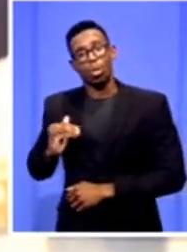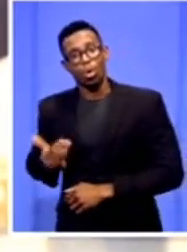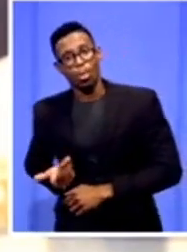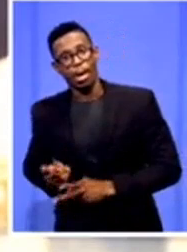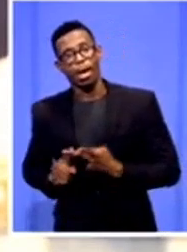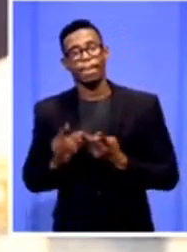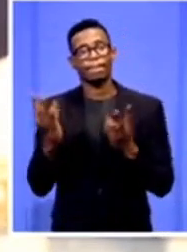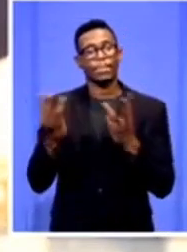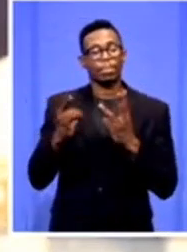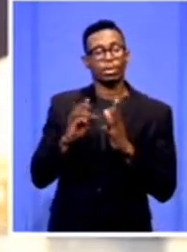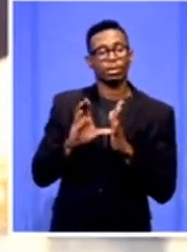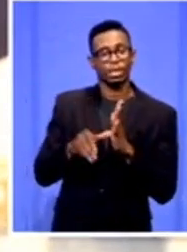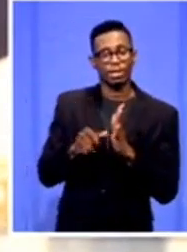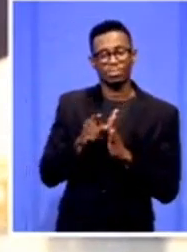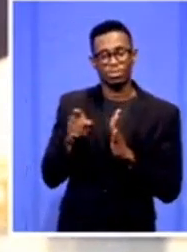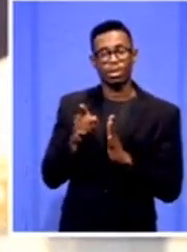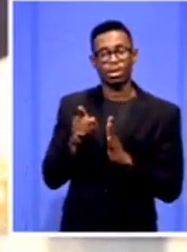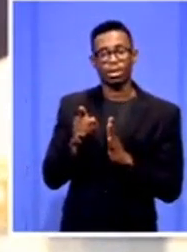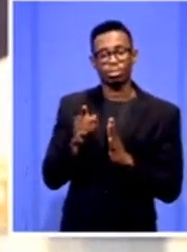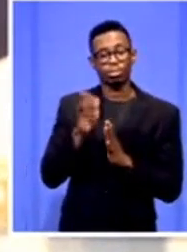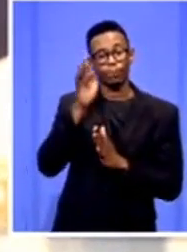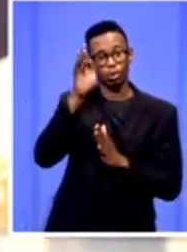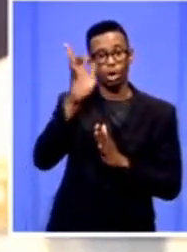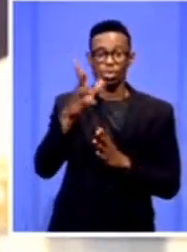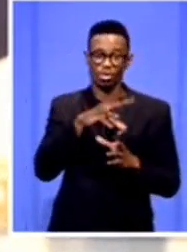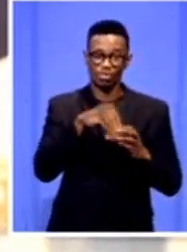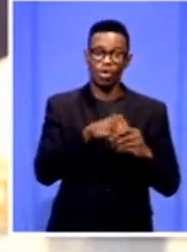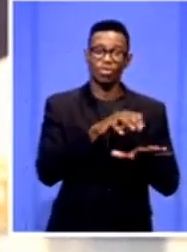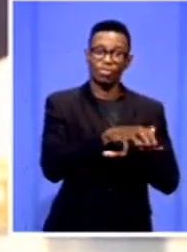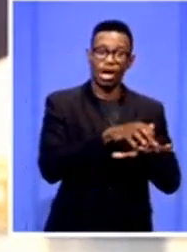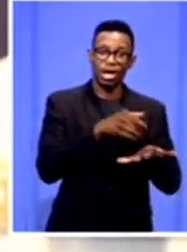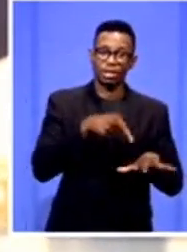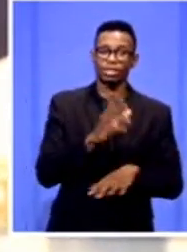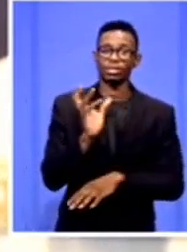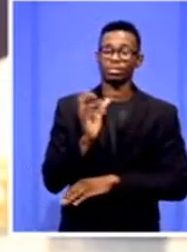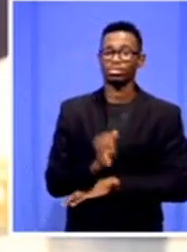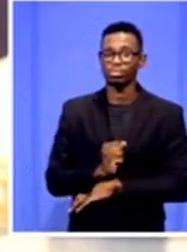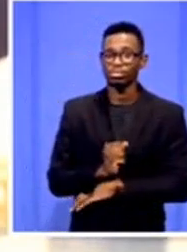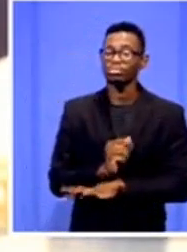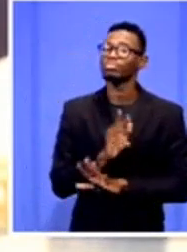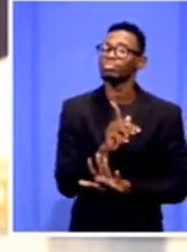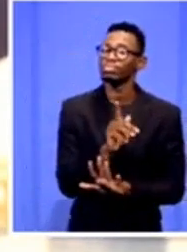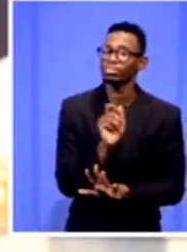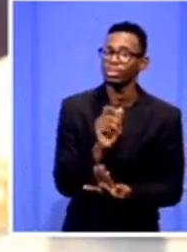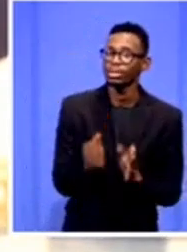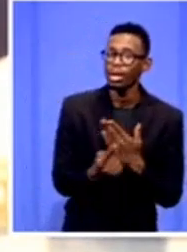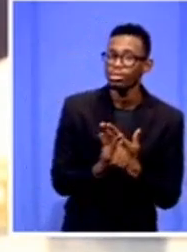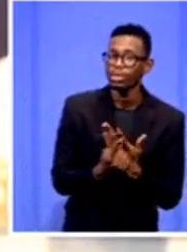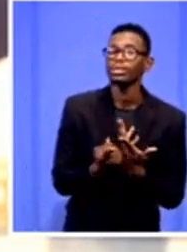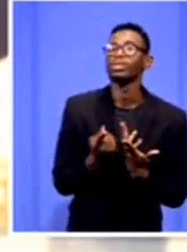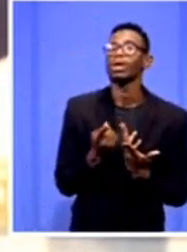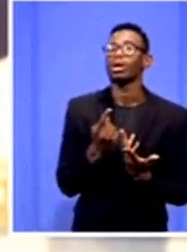Free State. As a result, 100 million have been allocated to develop a farm infrastructure